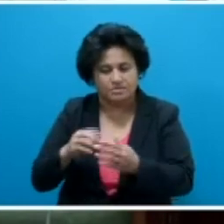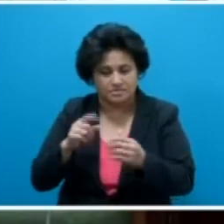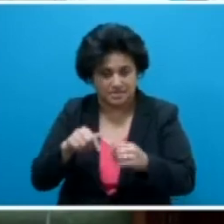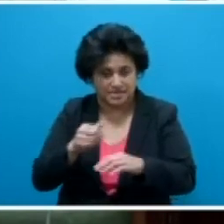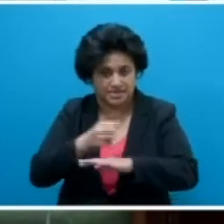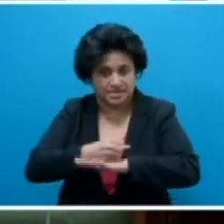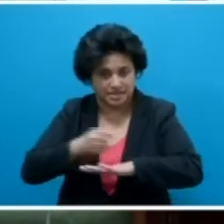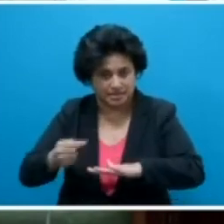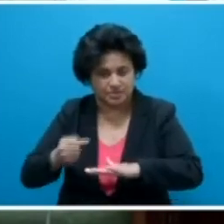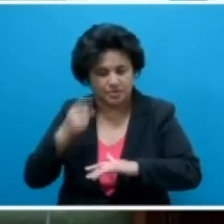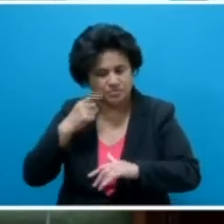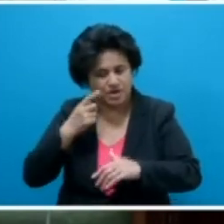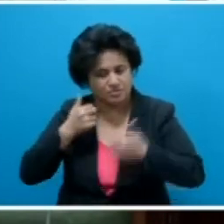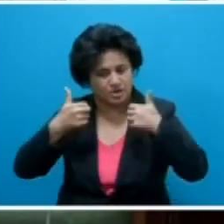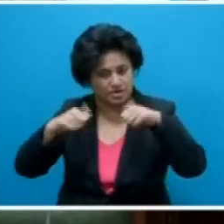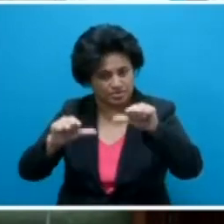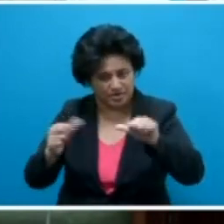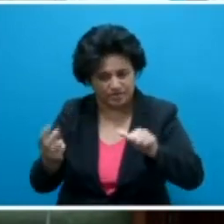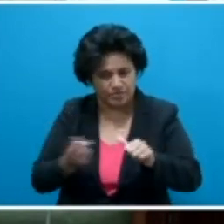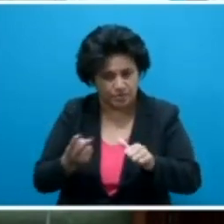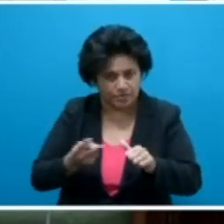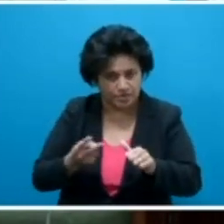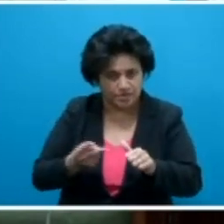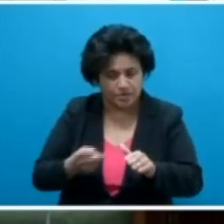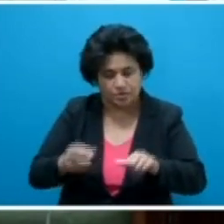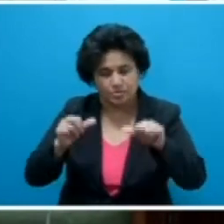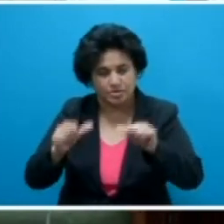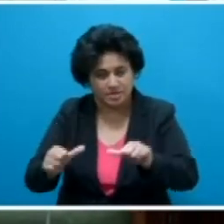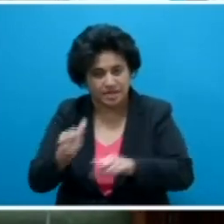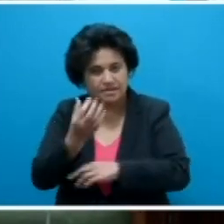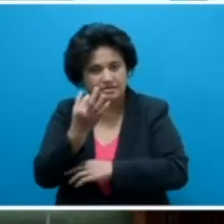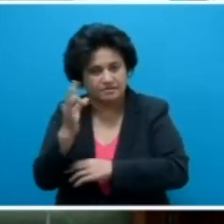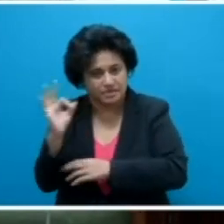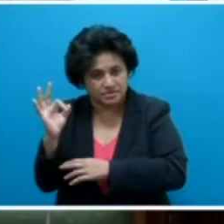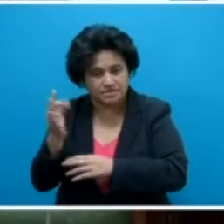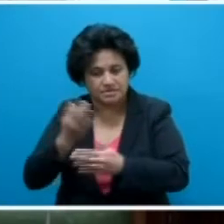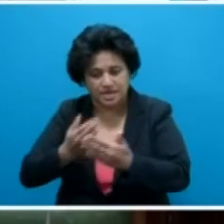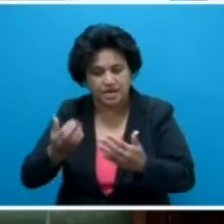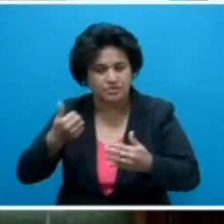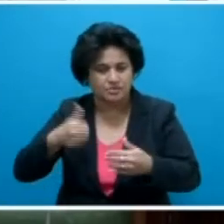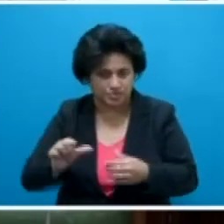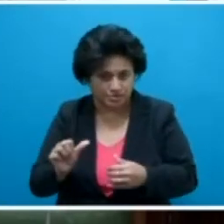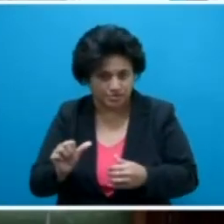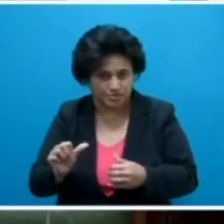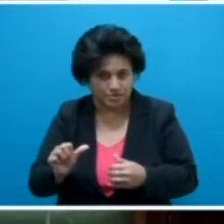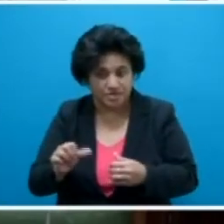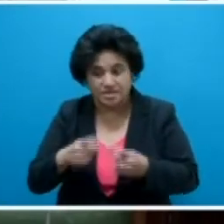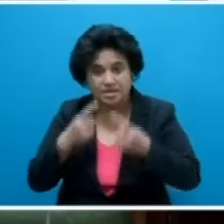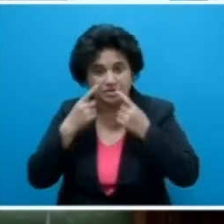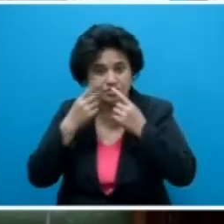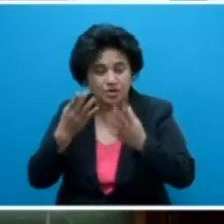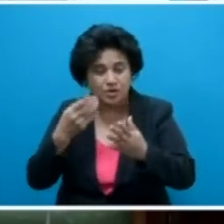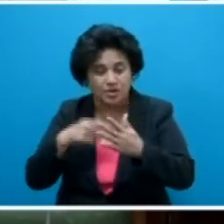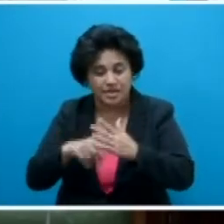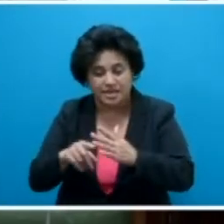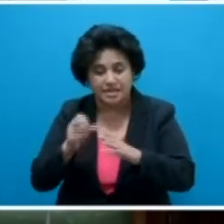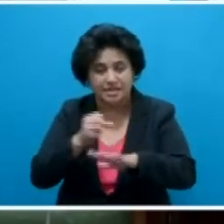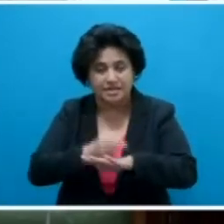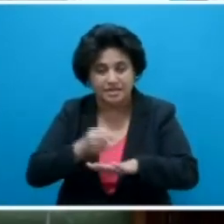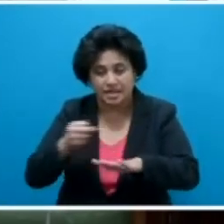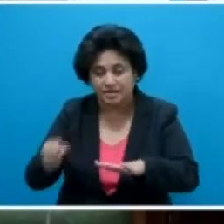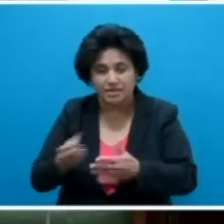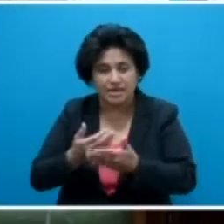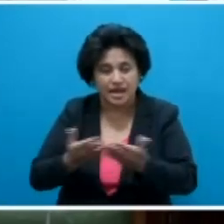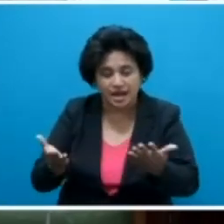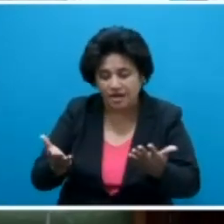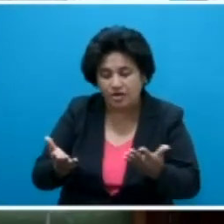developmental goals. A major component of the Ministry's new direction is reflected in government's 3 new tree planting